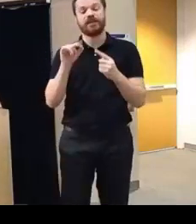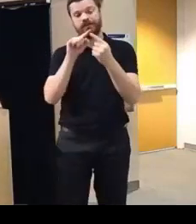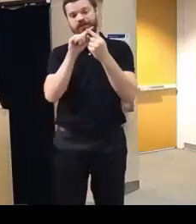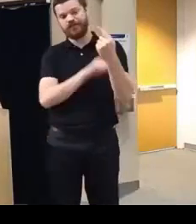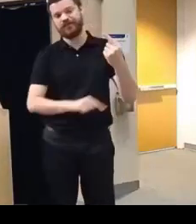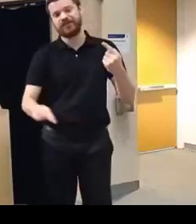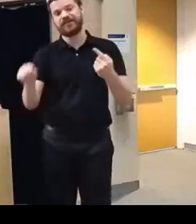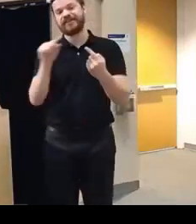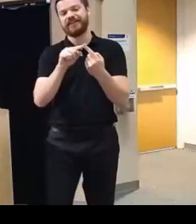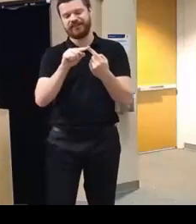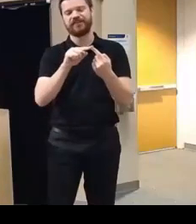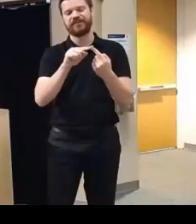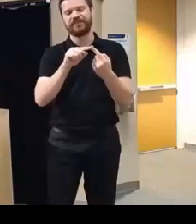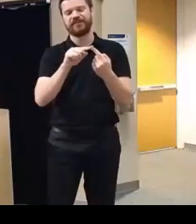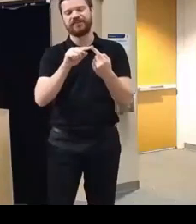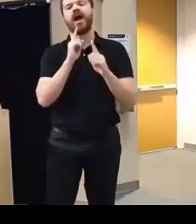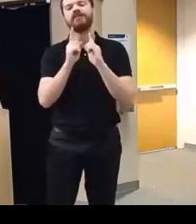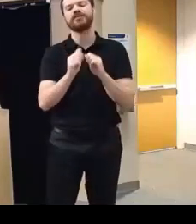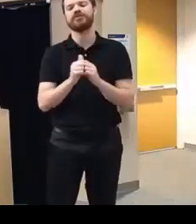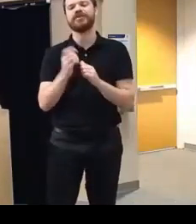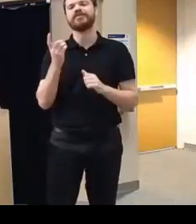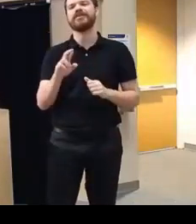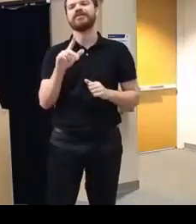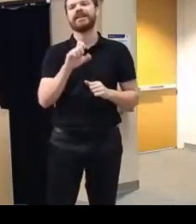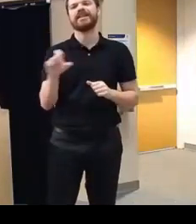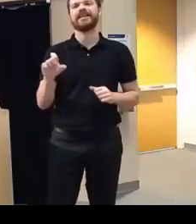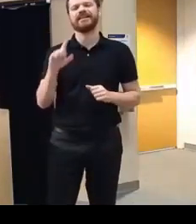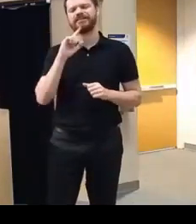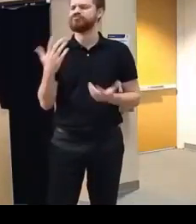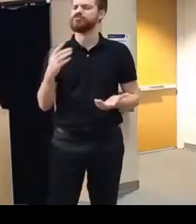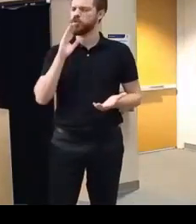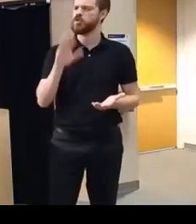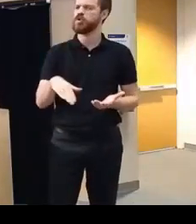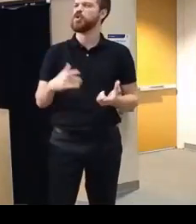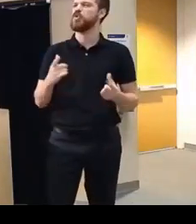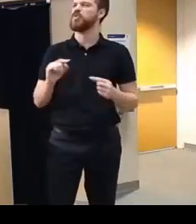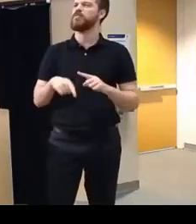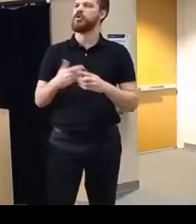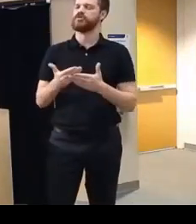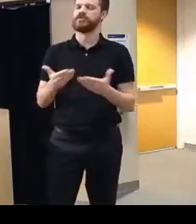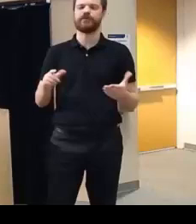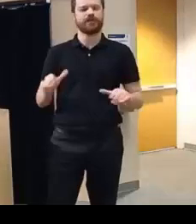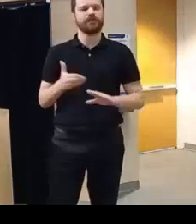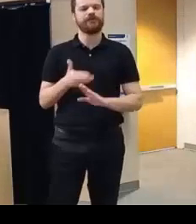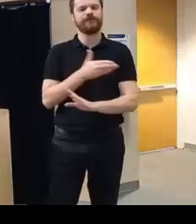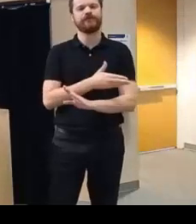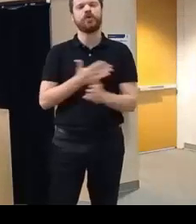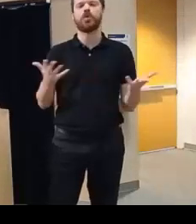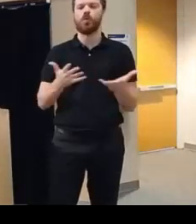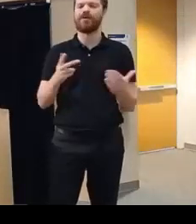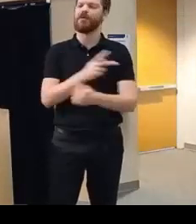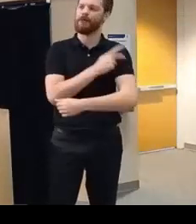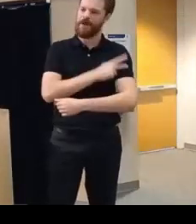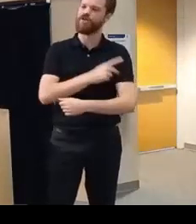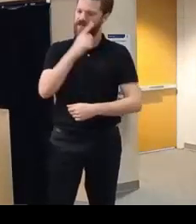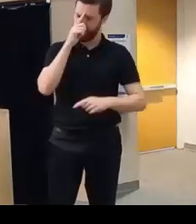circle, and this was actually a conversation I had with Dr. Lee, who was like, you know, what about all that stuff you did before, and what do patients actually think